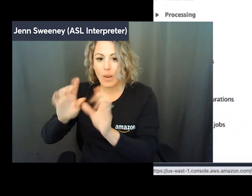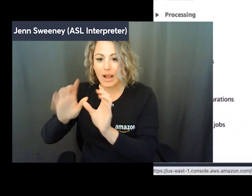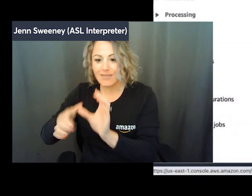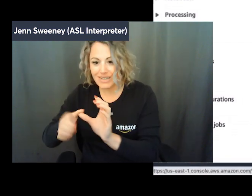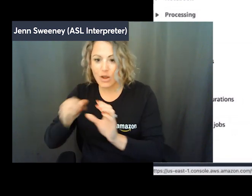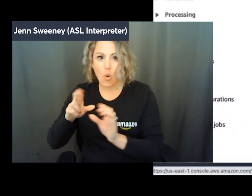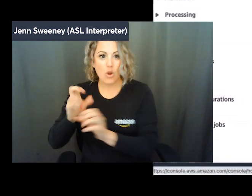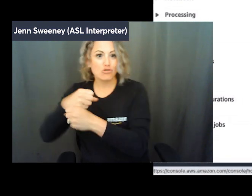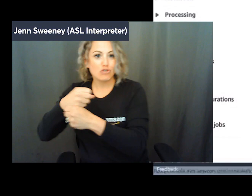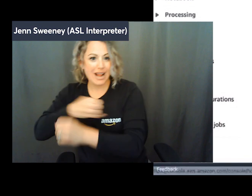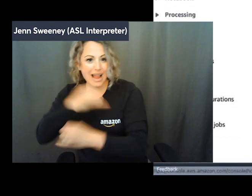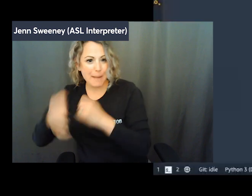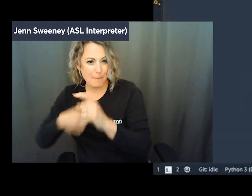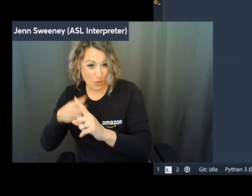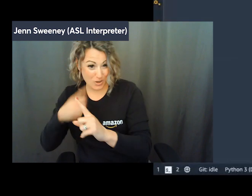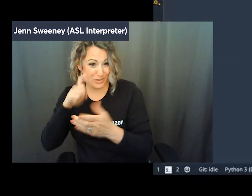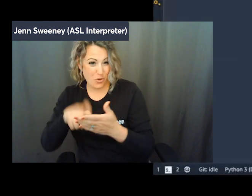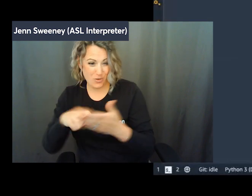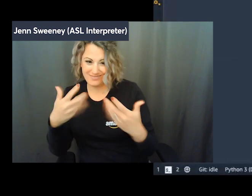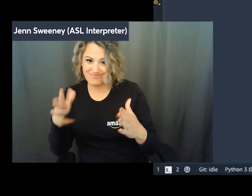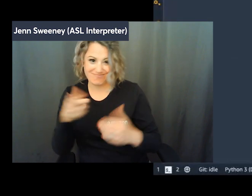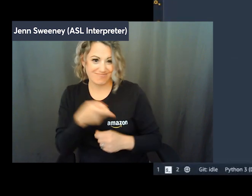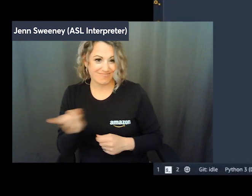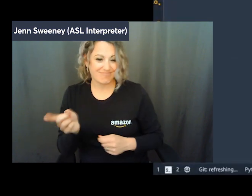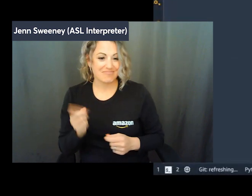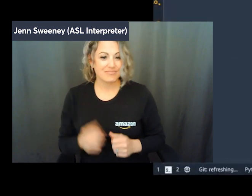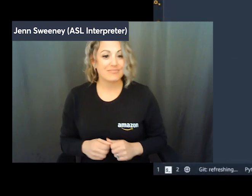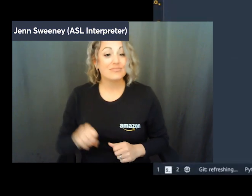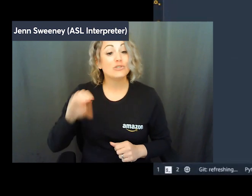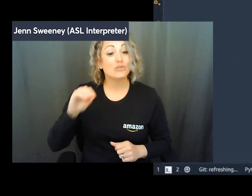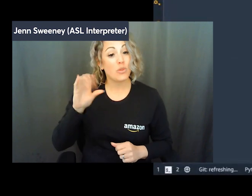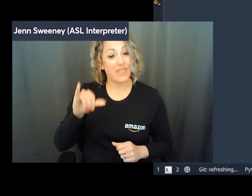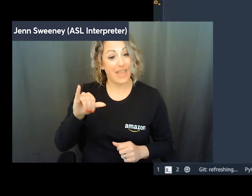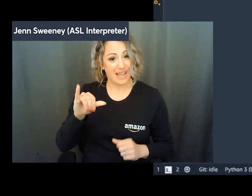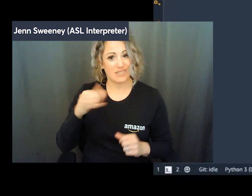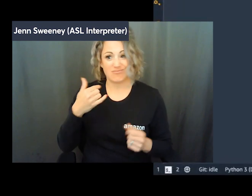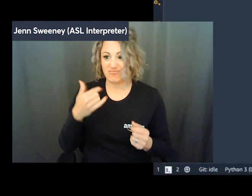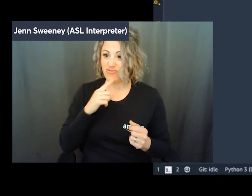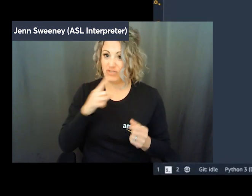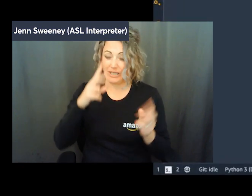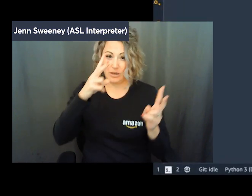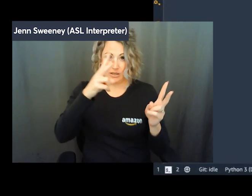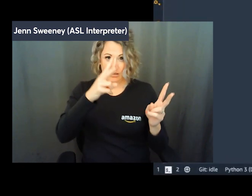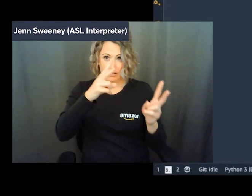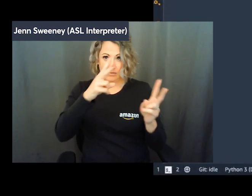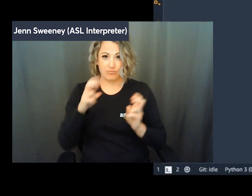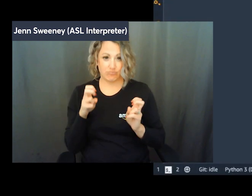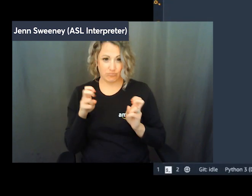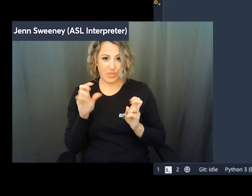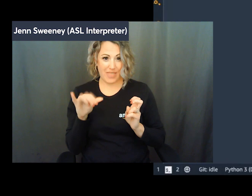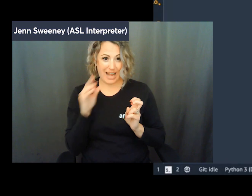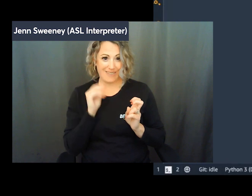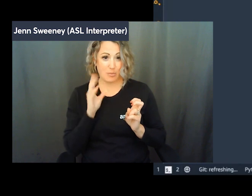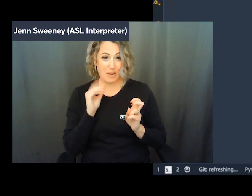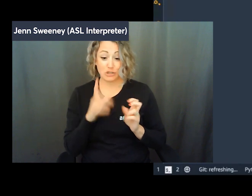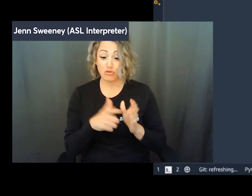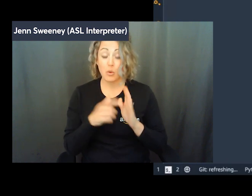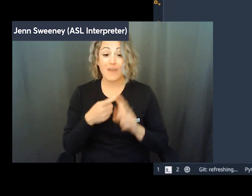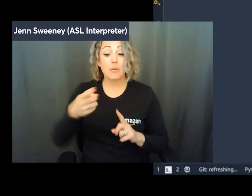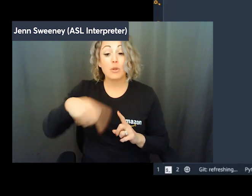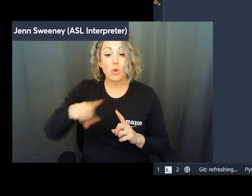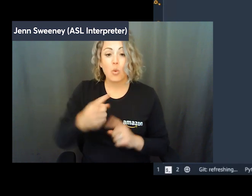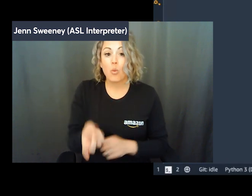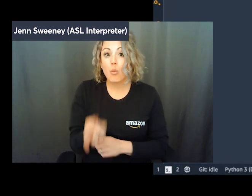endpoint. The SageMaker Python SDK essentially abstracts all that out. All it requires of you is to provide that one